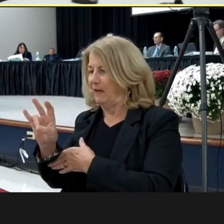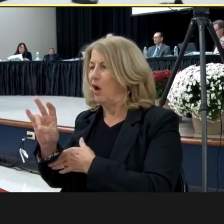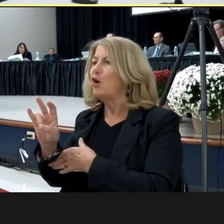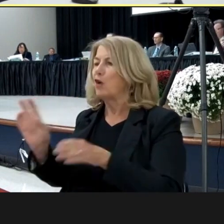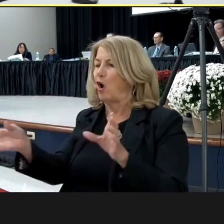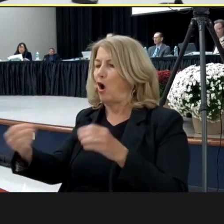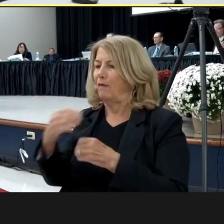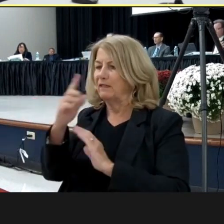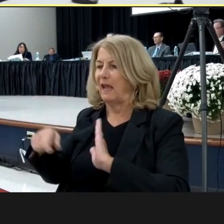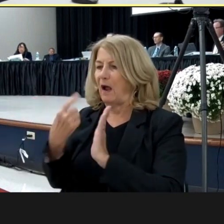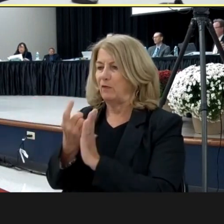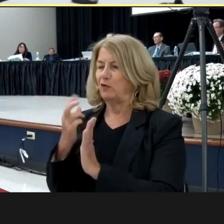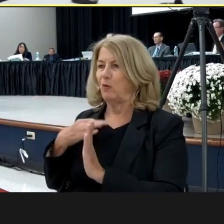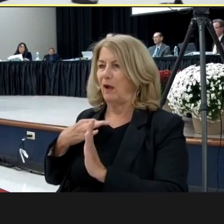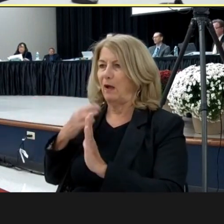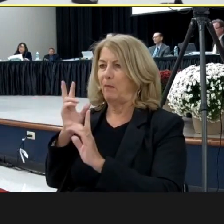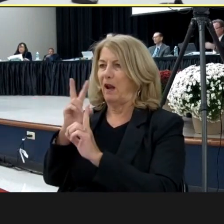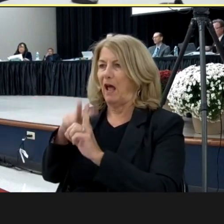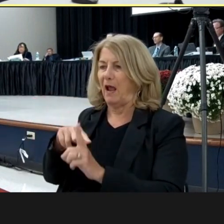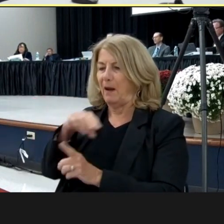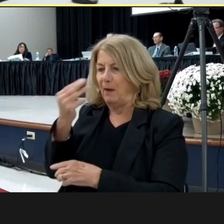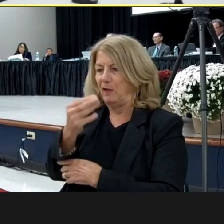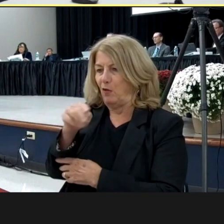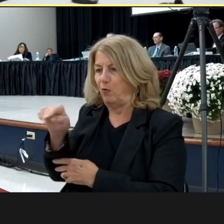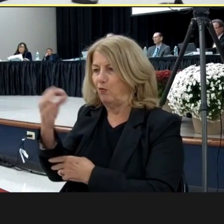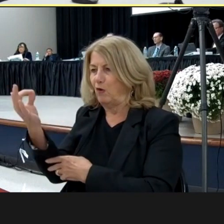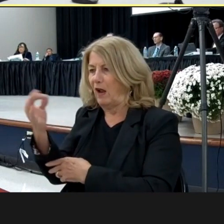to apply will be Monday through Friday, 8 to 5.